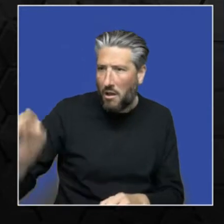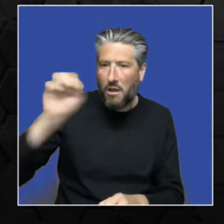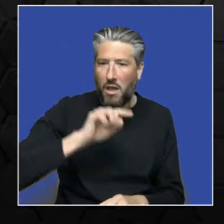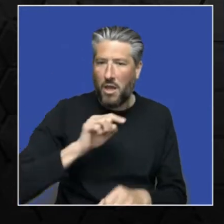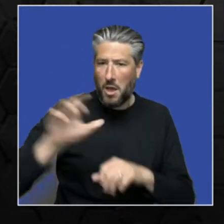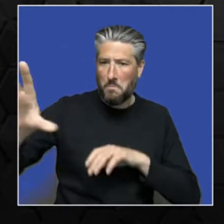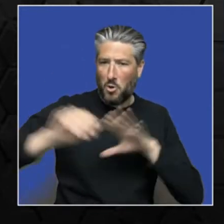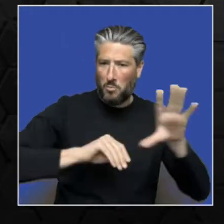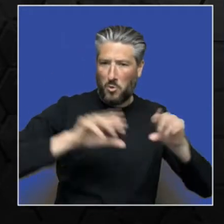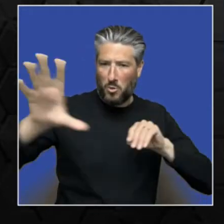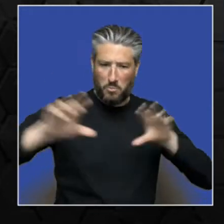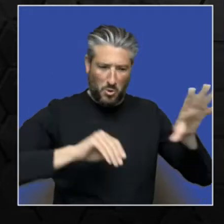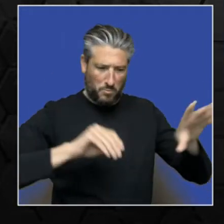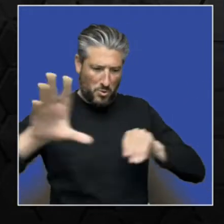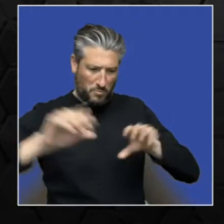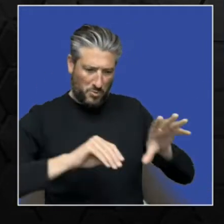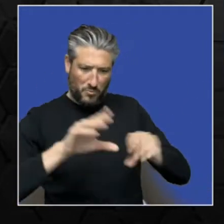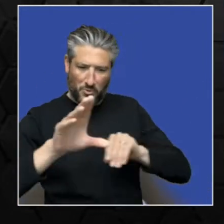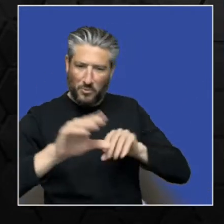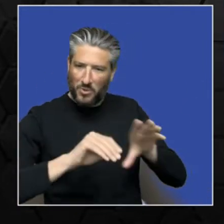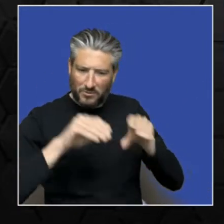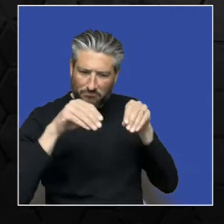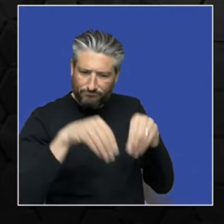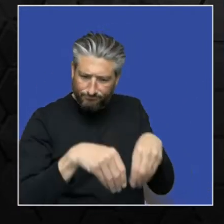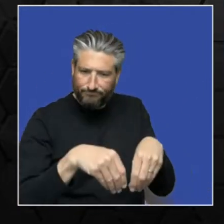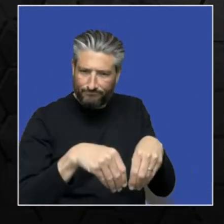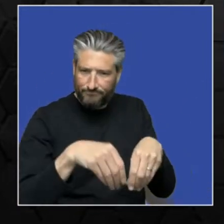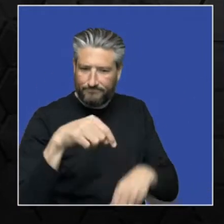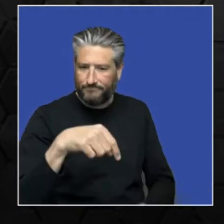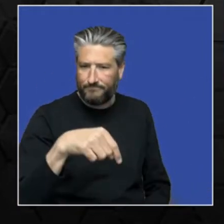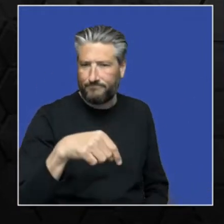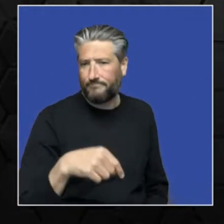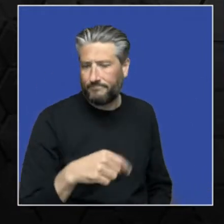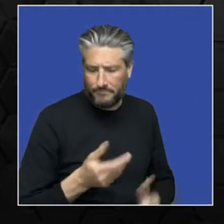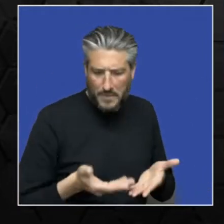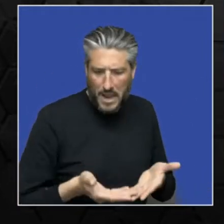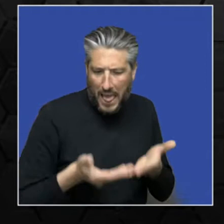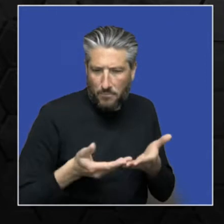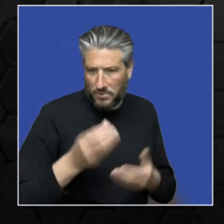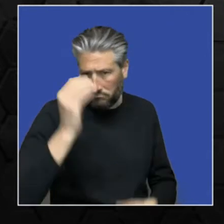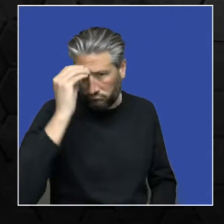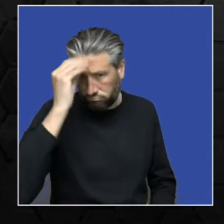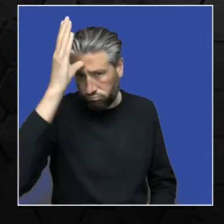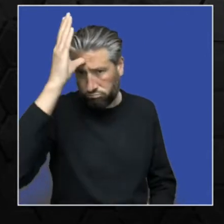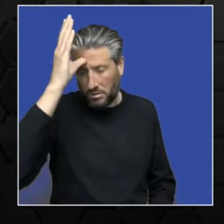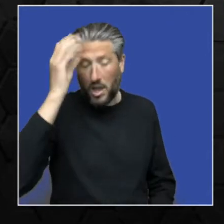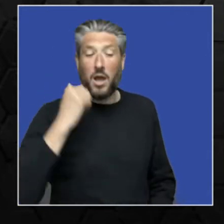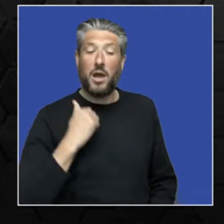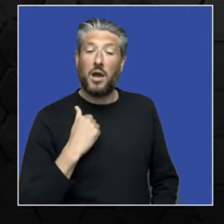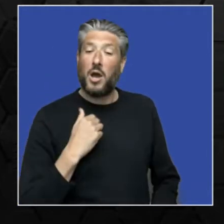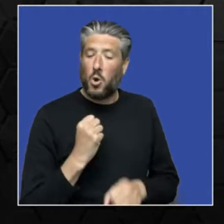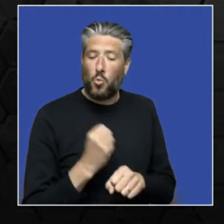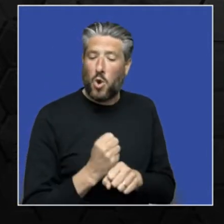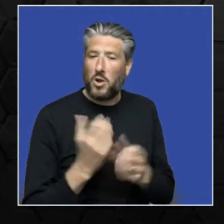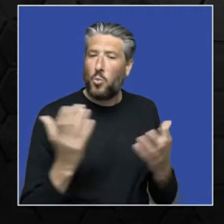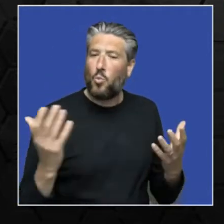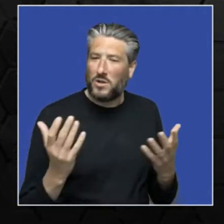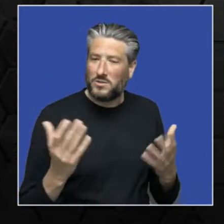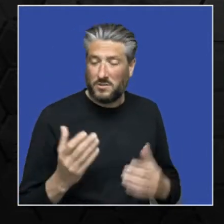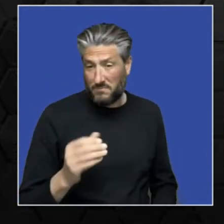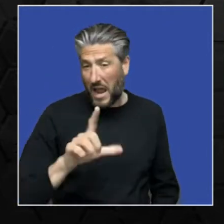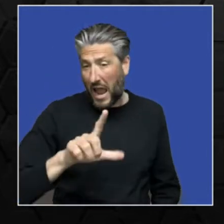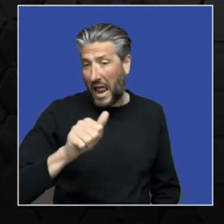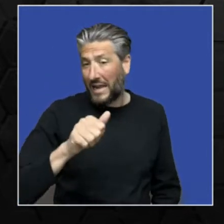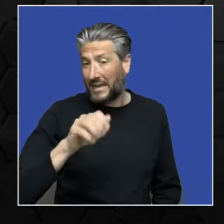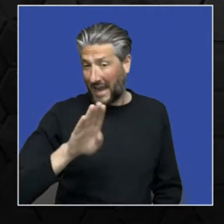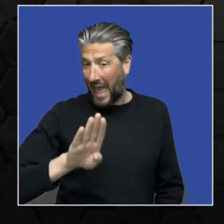of multidisciplinary thing. So my group is called the Interaction Lab, and we do research primarily